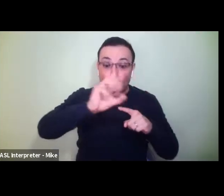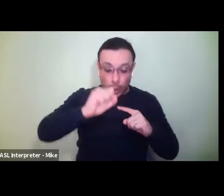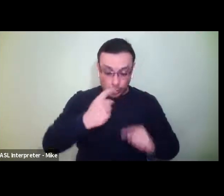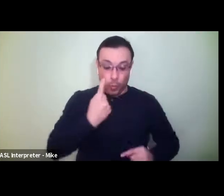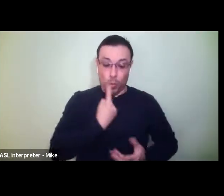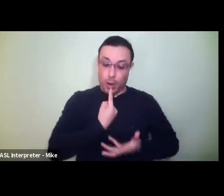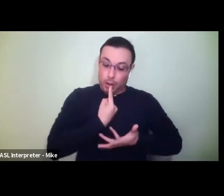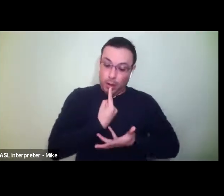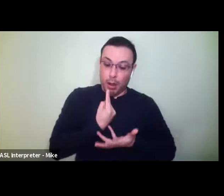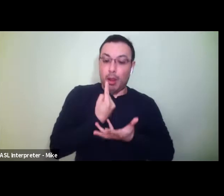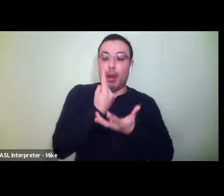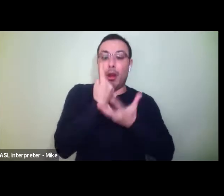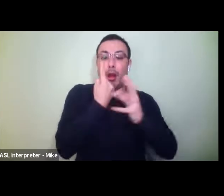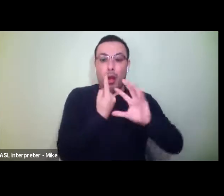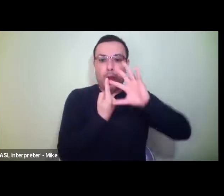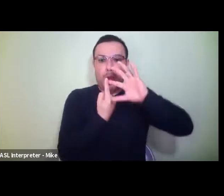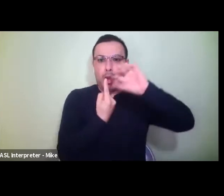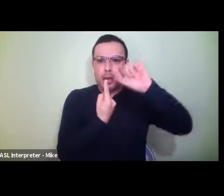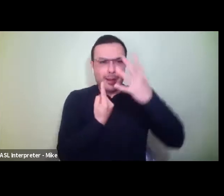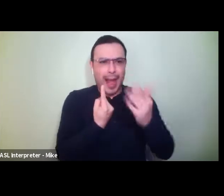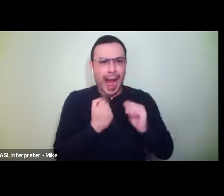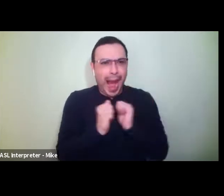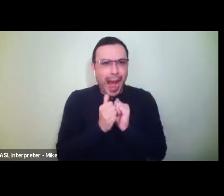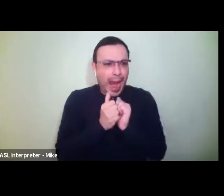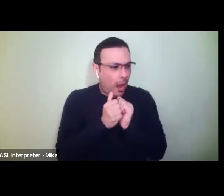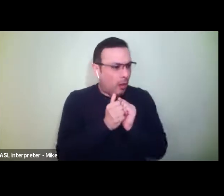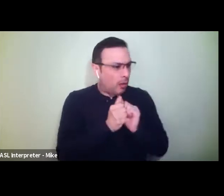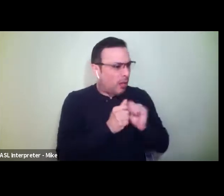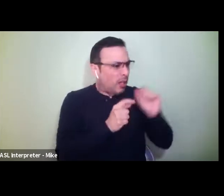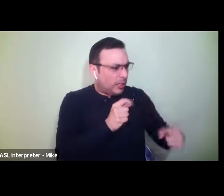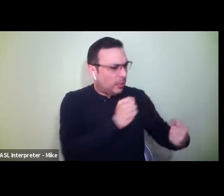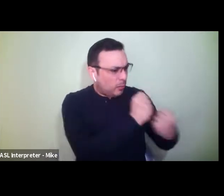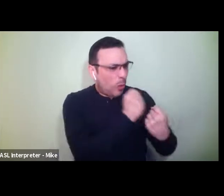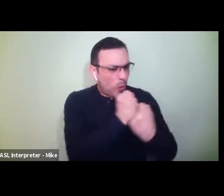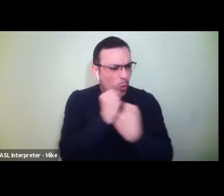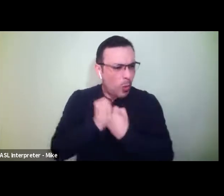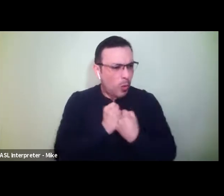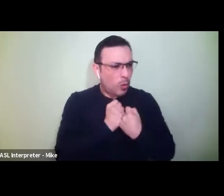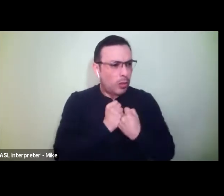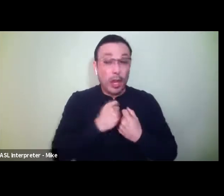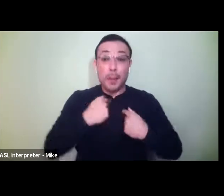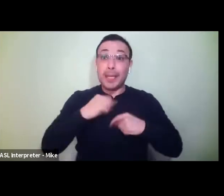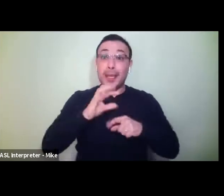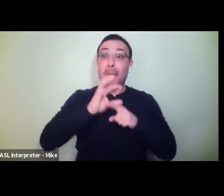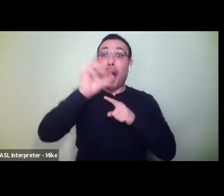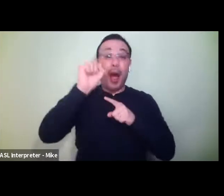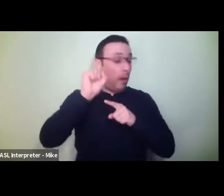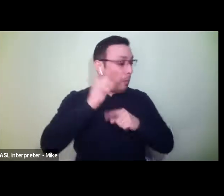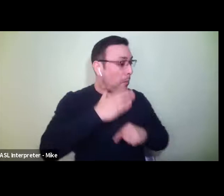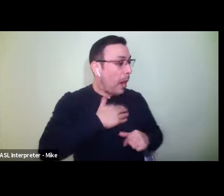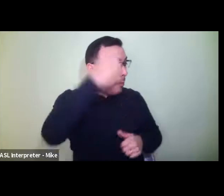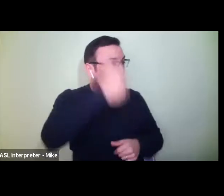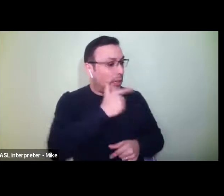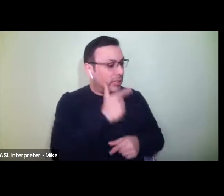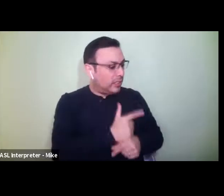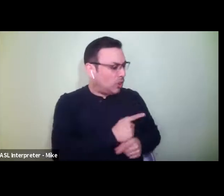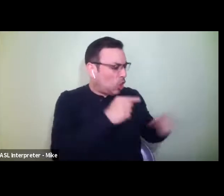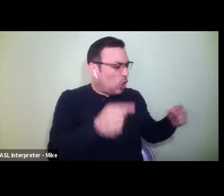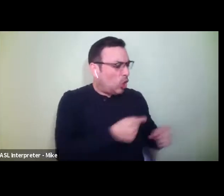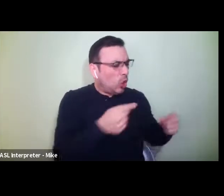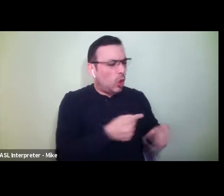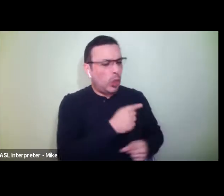if all the me's aren't? How can I flourish if my brothers and sisters are in pain or are